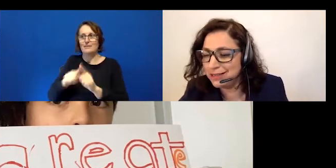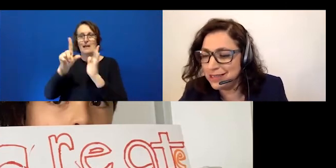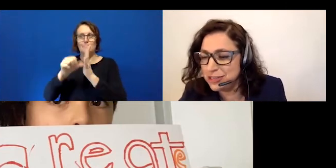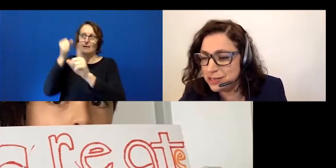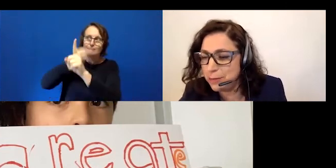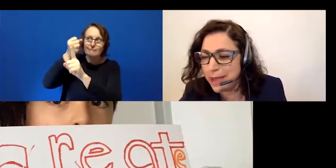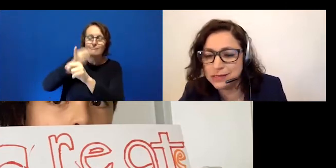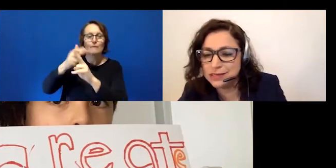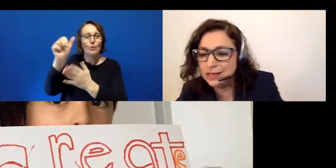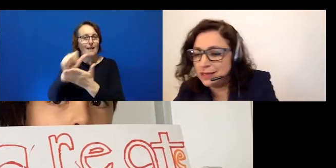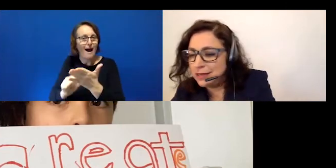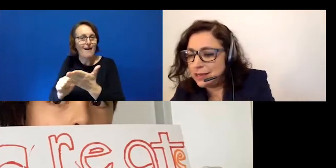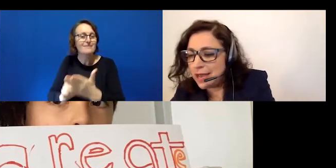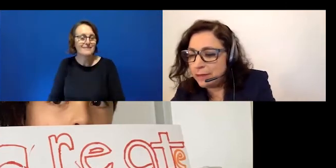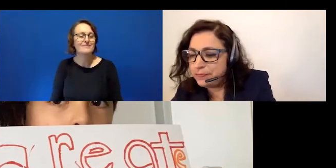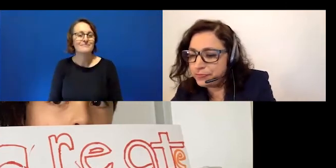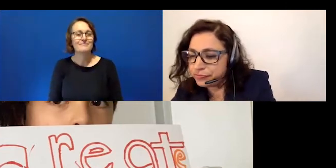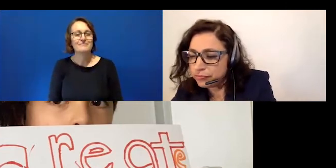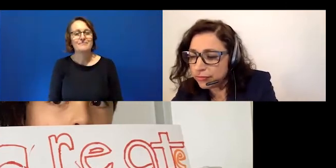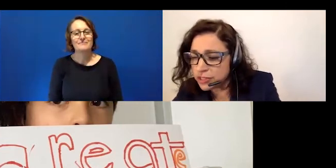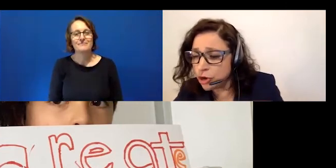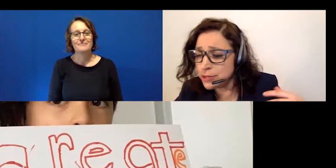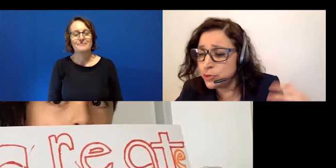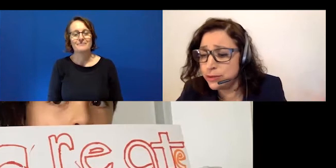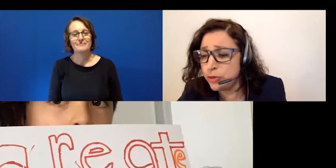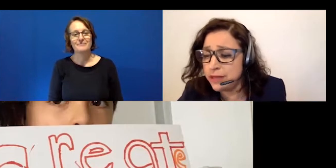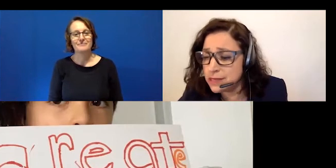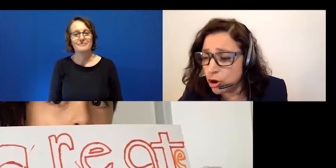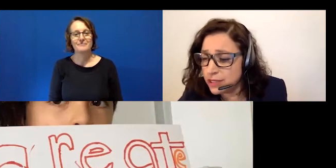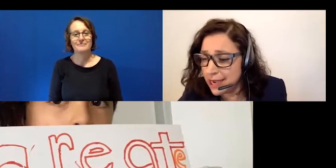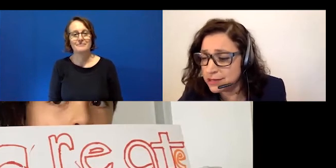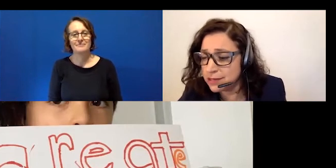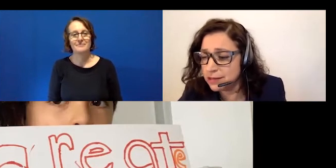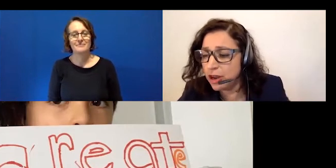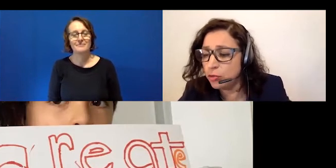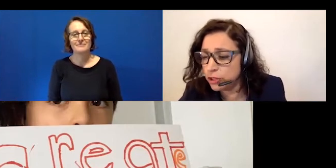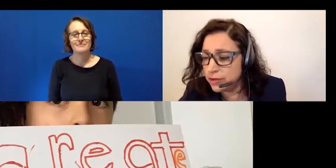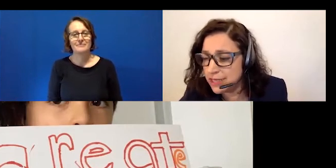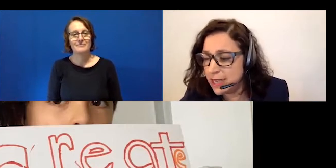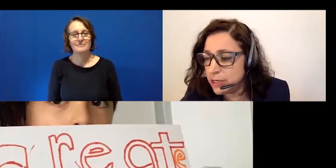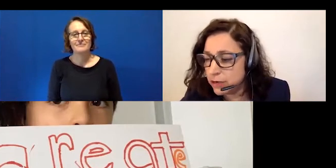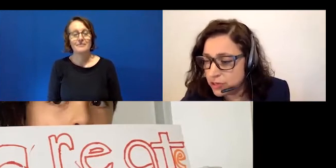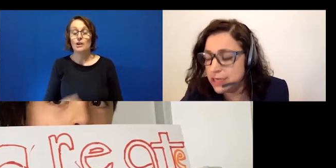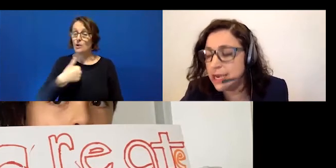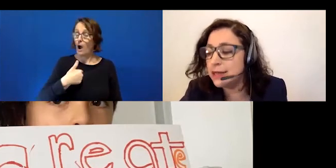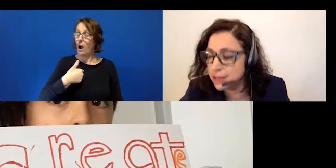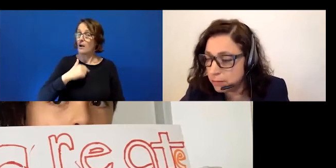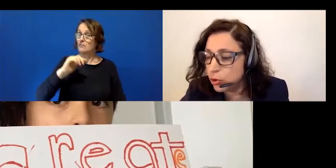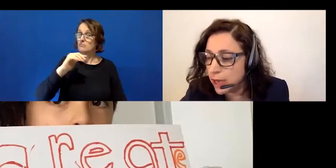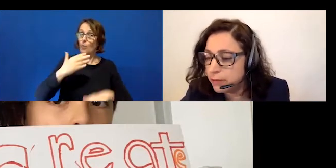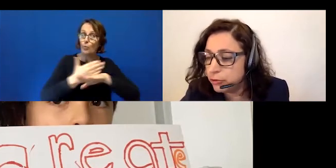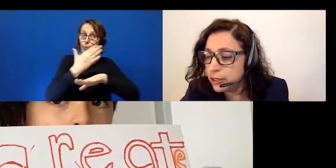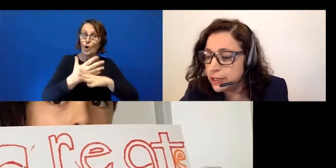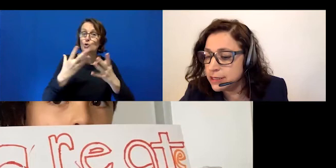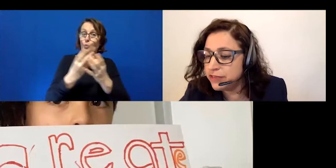returning to this space. So it was within this context that I worked with the team at Diversity Arts and